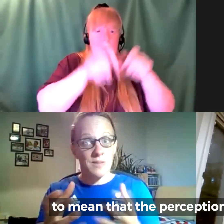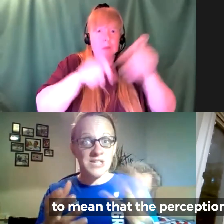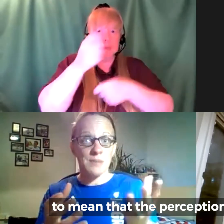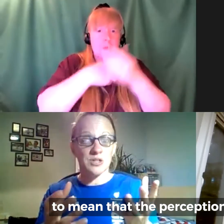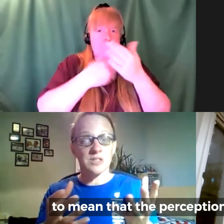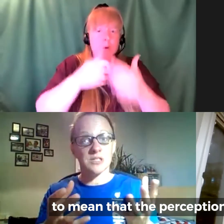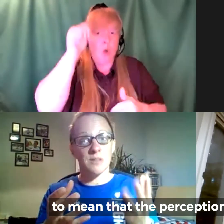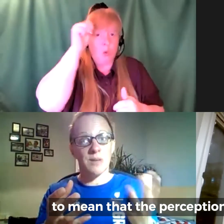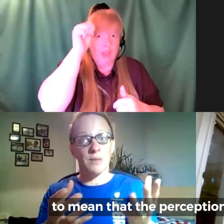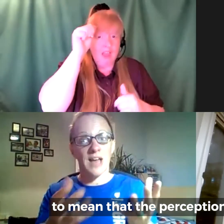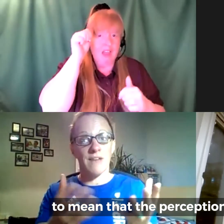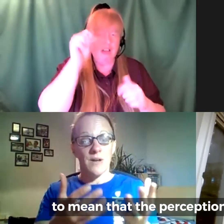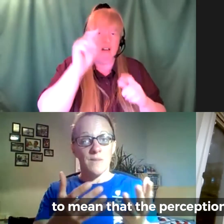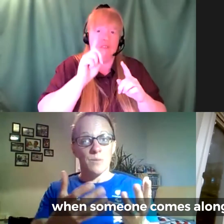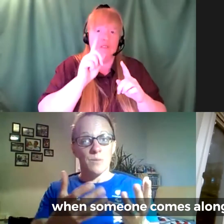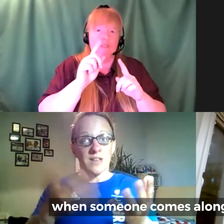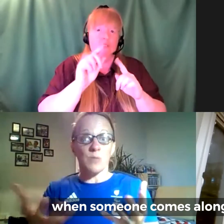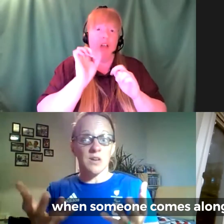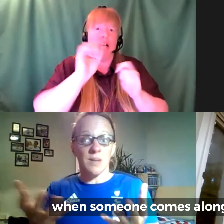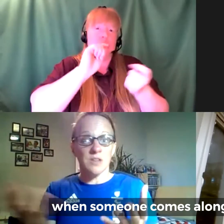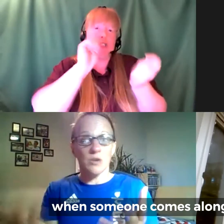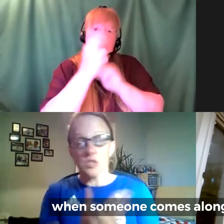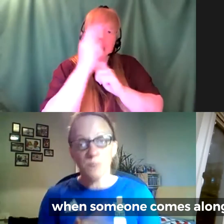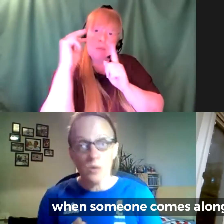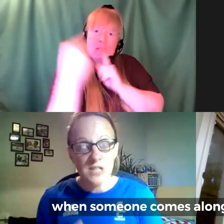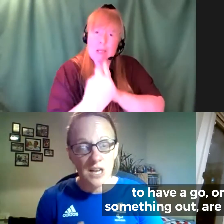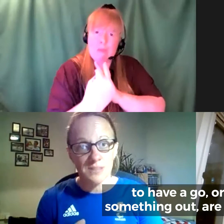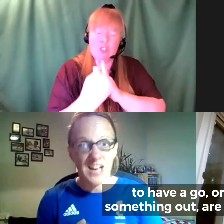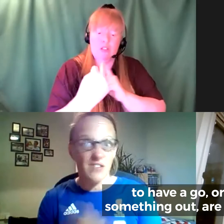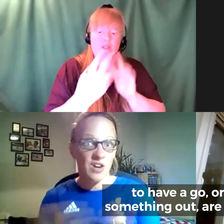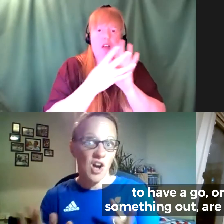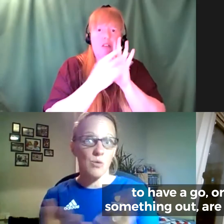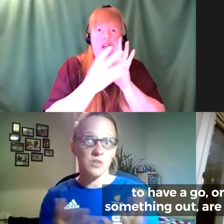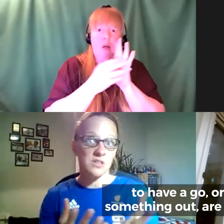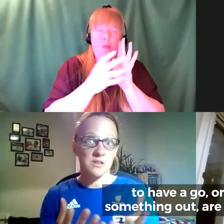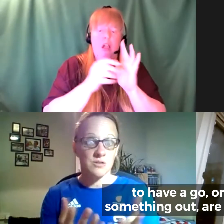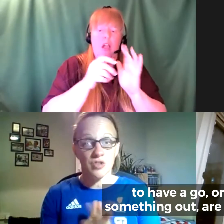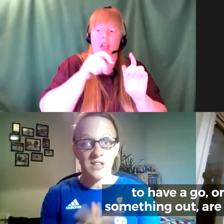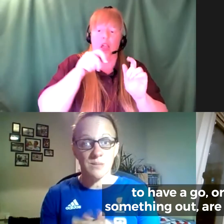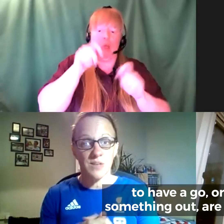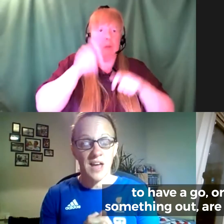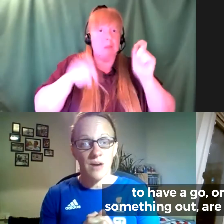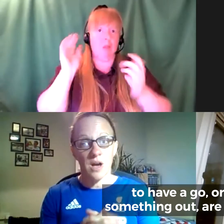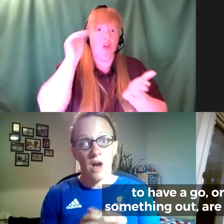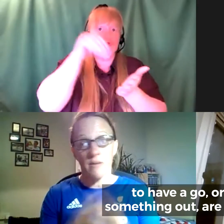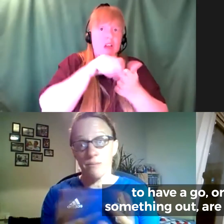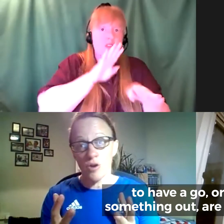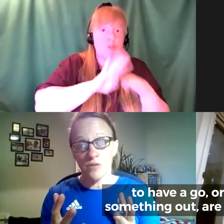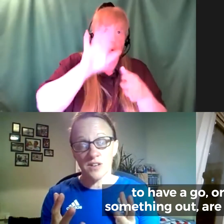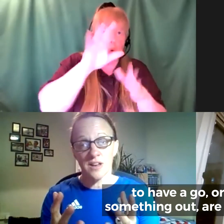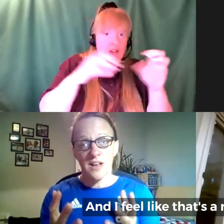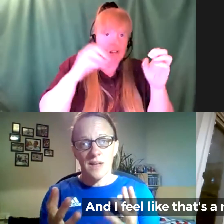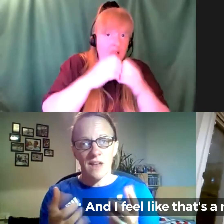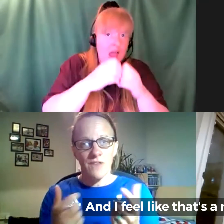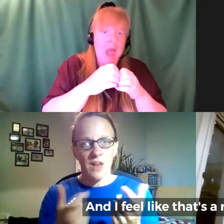that the perceptions that people have when someone comes along to a sporting club to have a go or to try something out are improved.